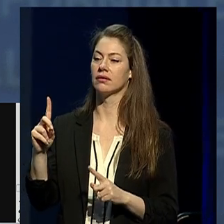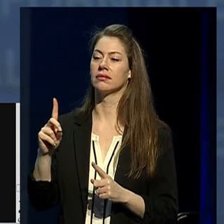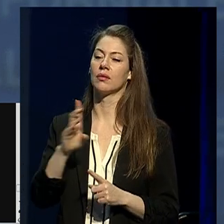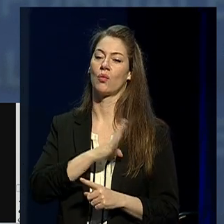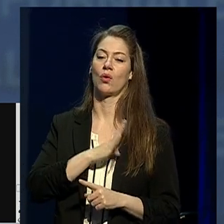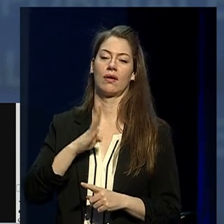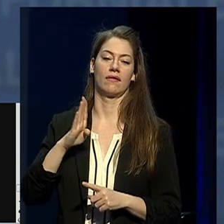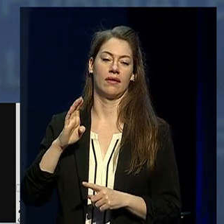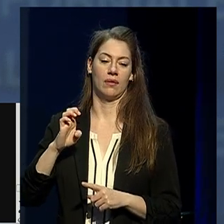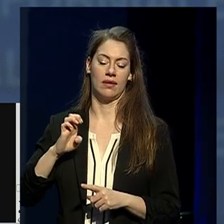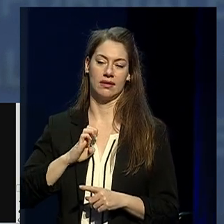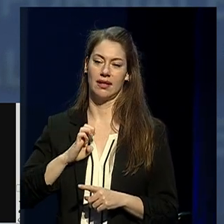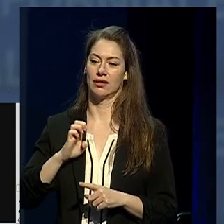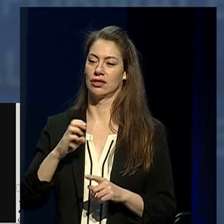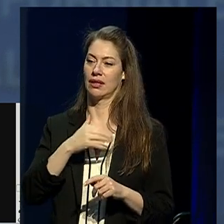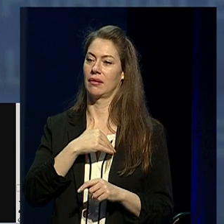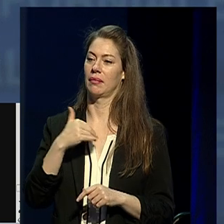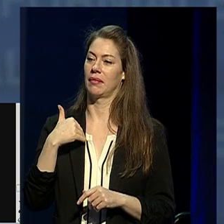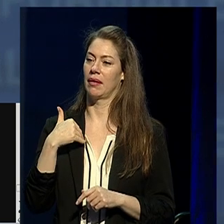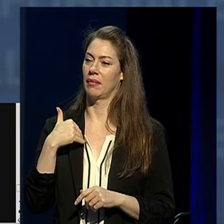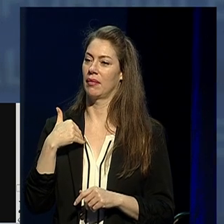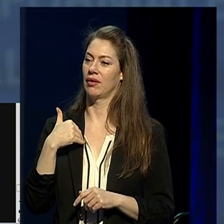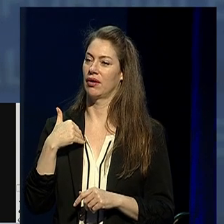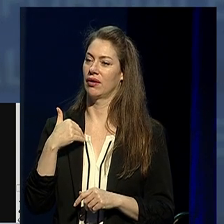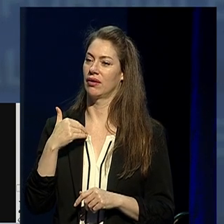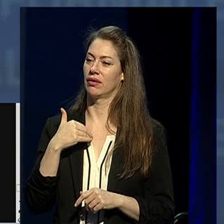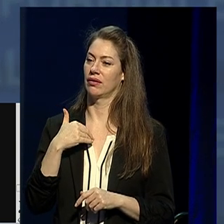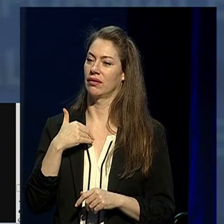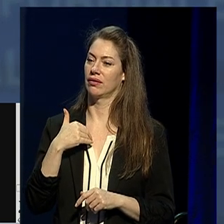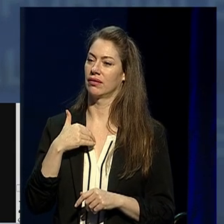member, vivacious,